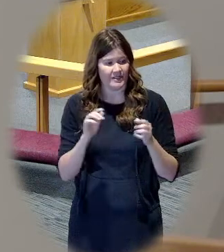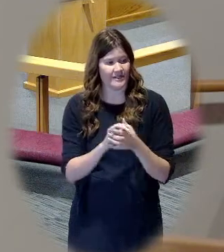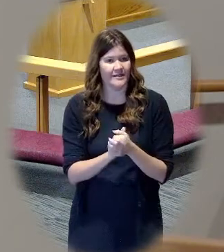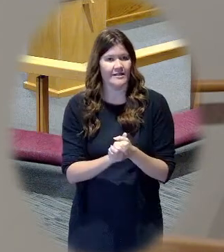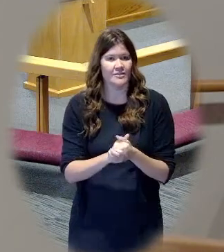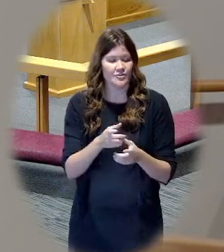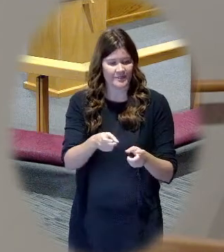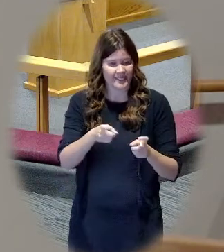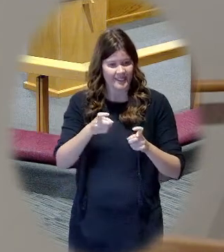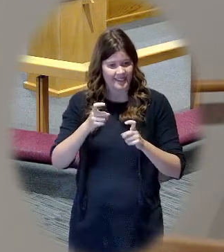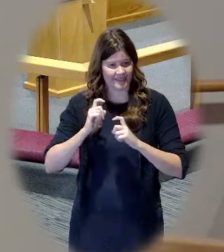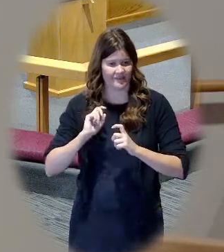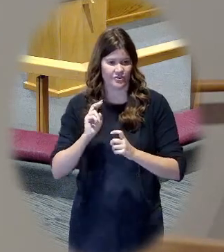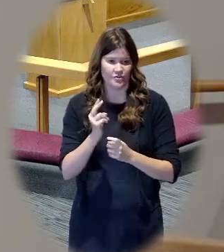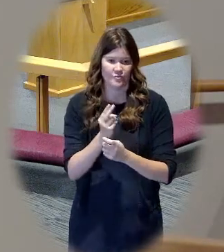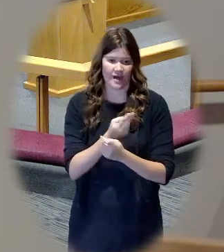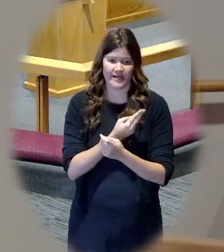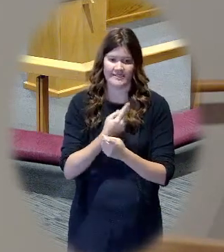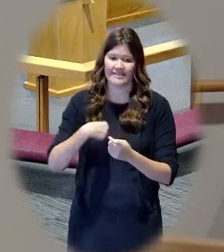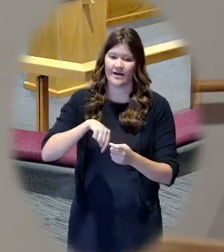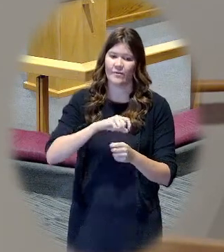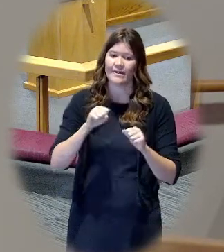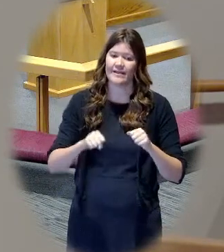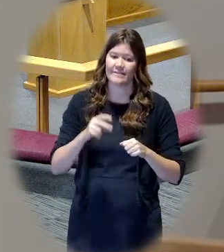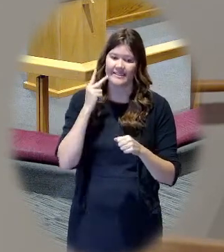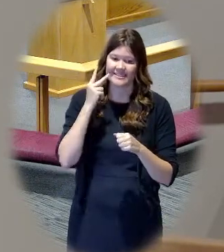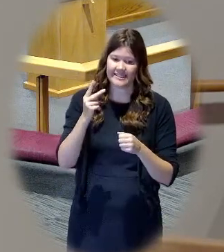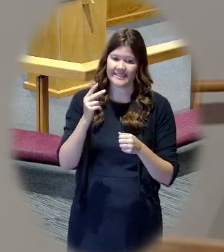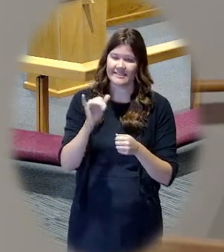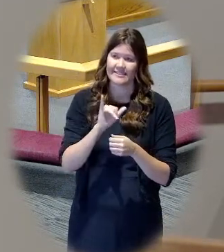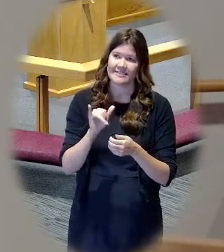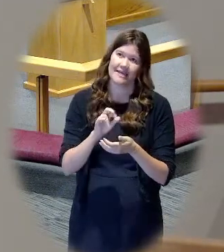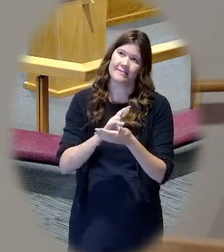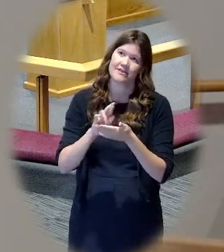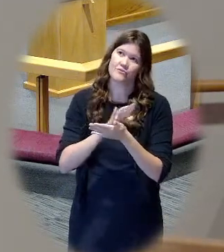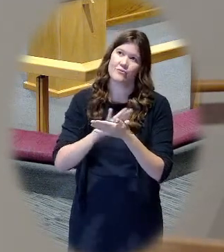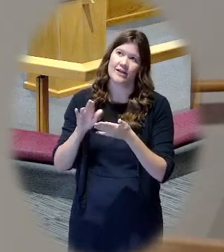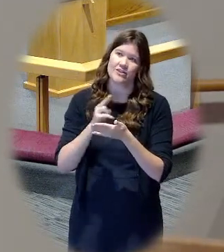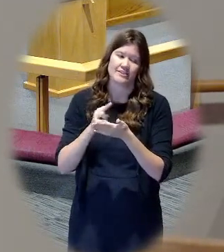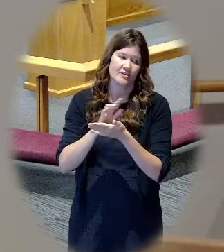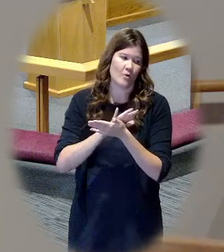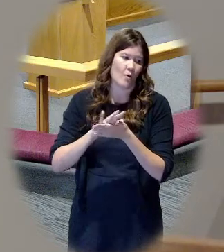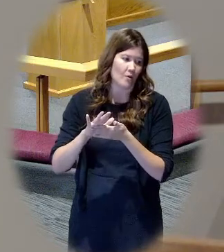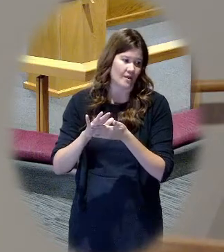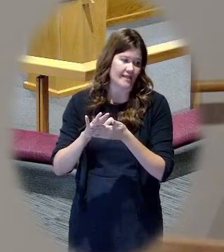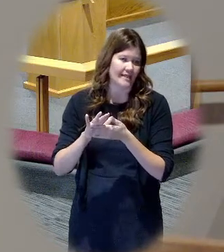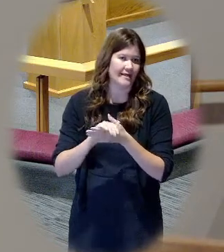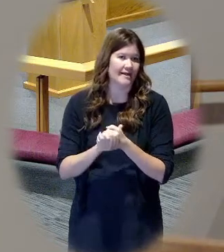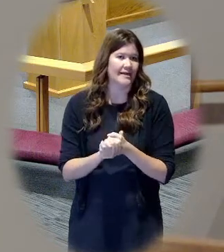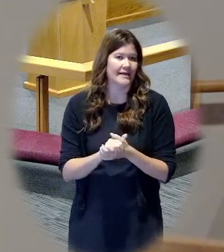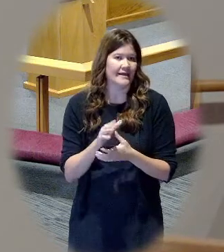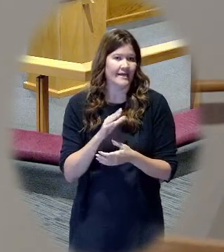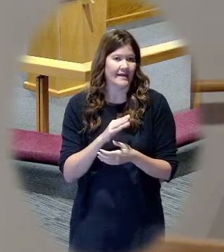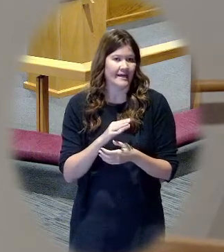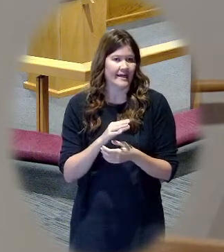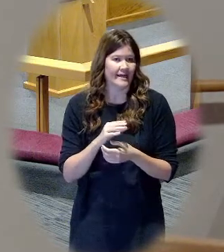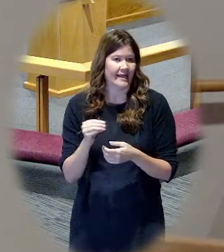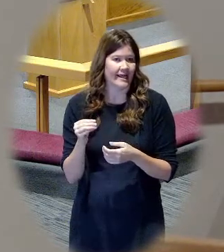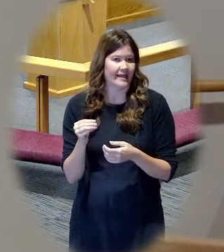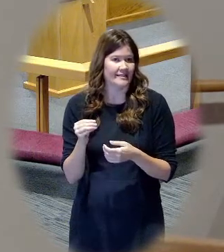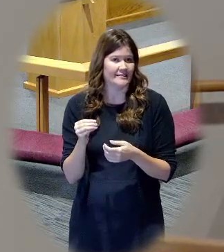delivered to us, that we would be seen as righteous and holiness, whole and holy